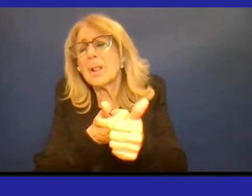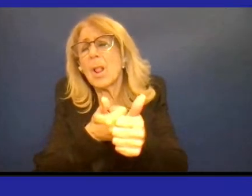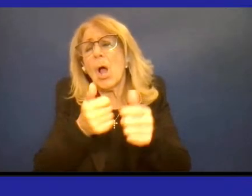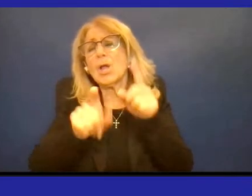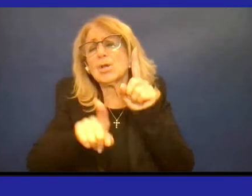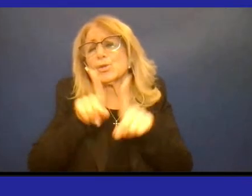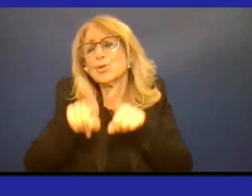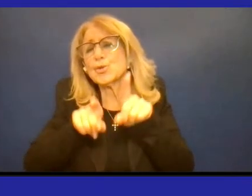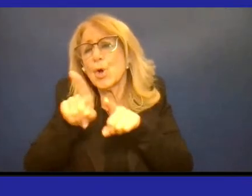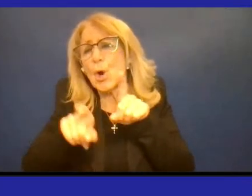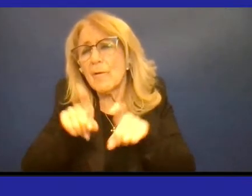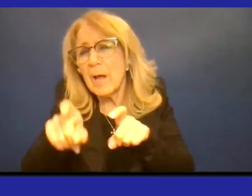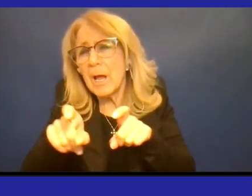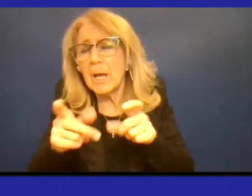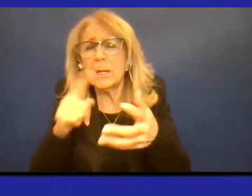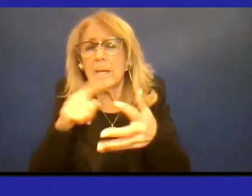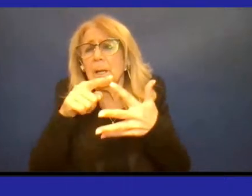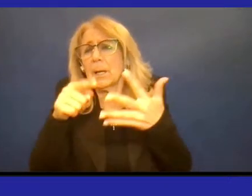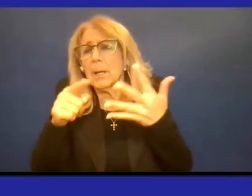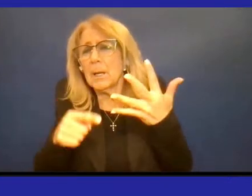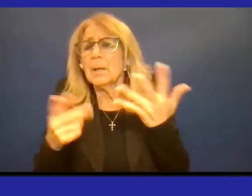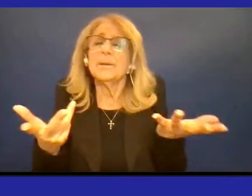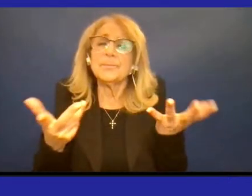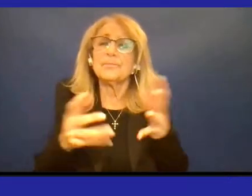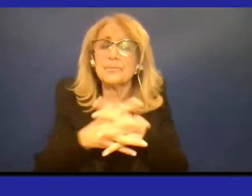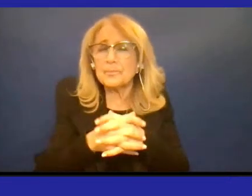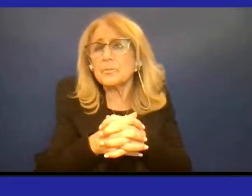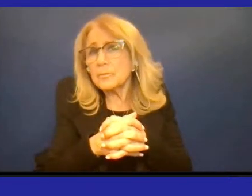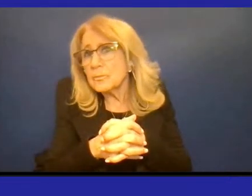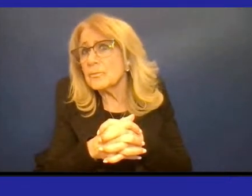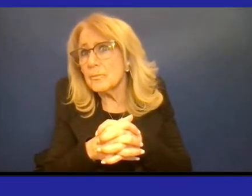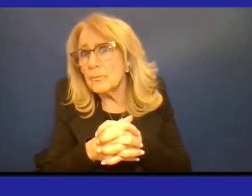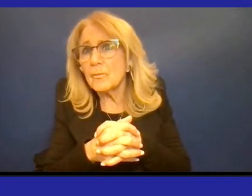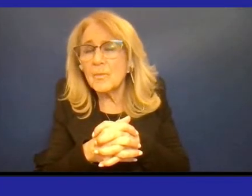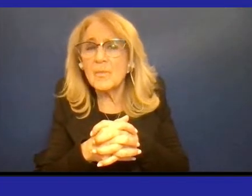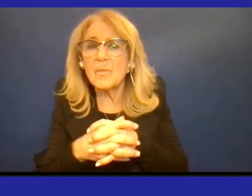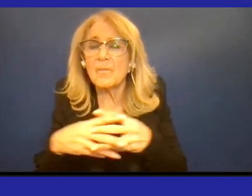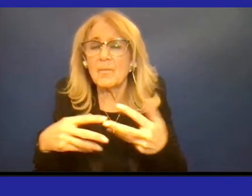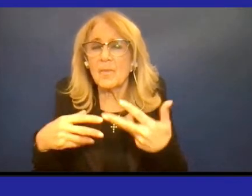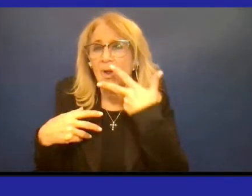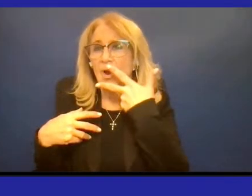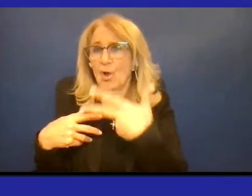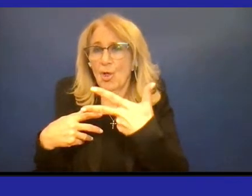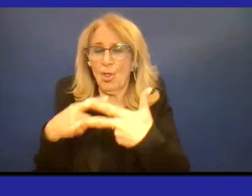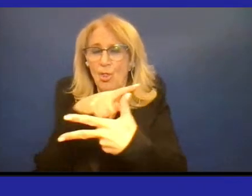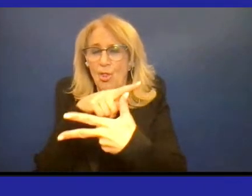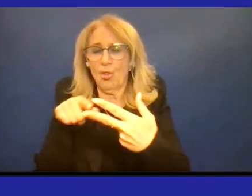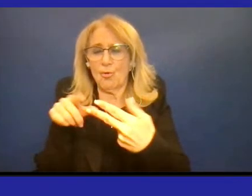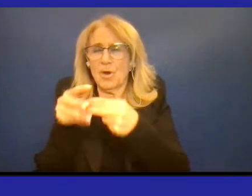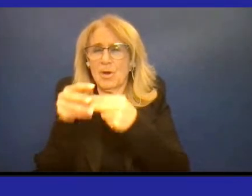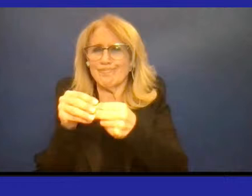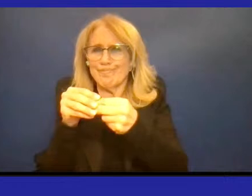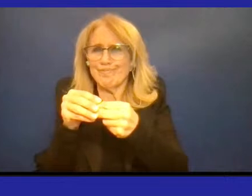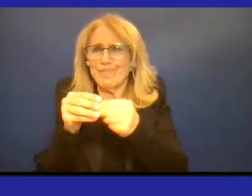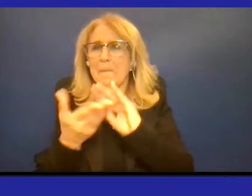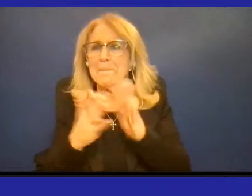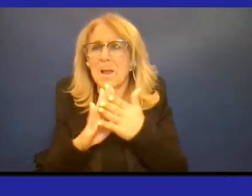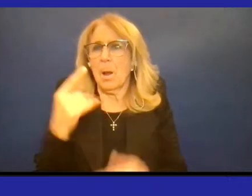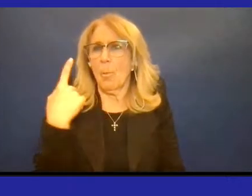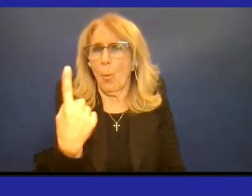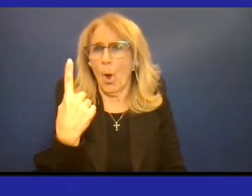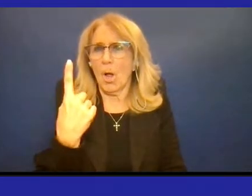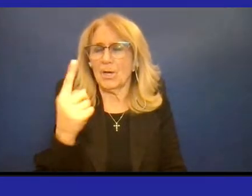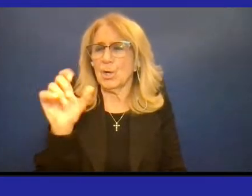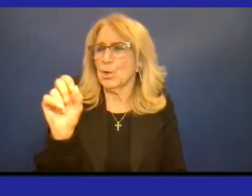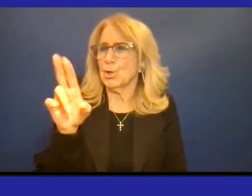meeting. So it's basically right. We've taken 3 surveys and wrapped it into one that we're doing every other year, Right. and then